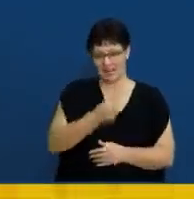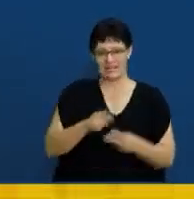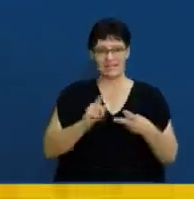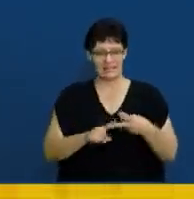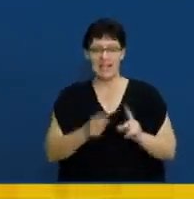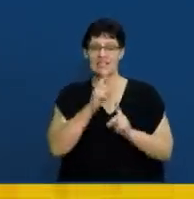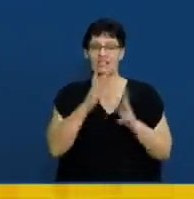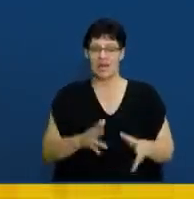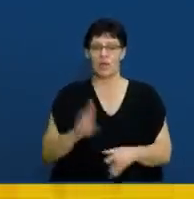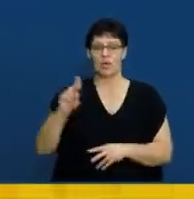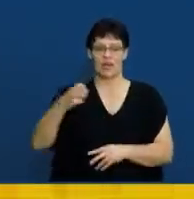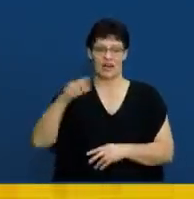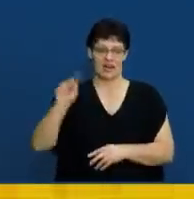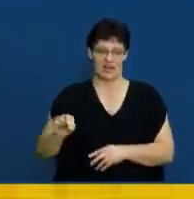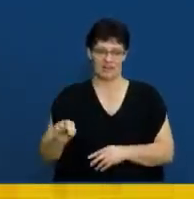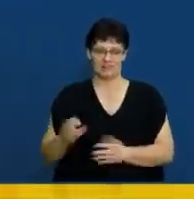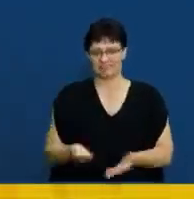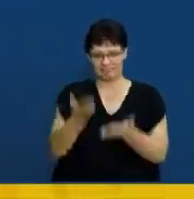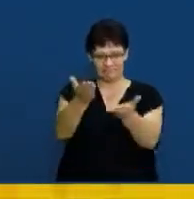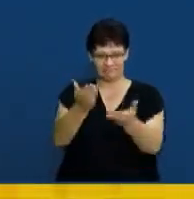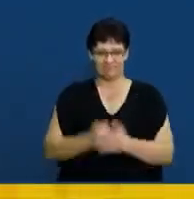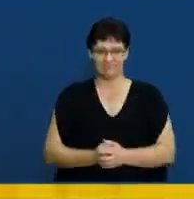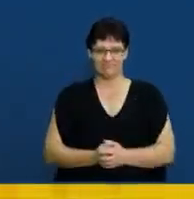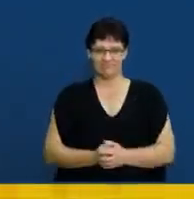our teacher, Eugen. Over to you guys.